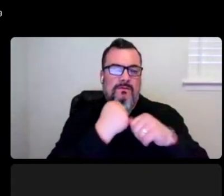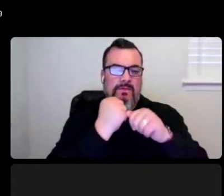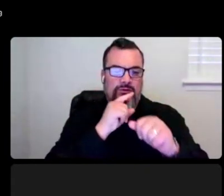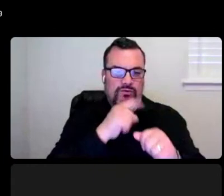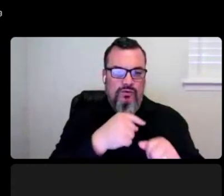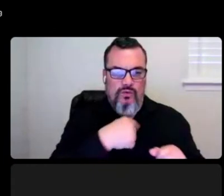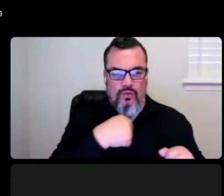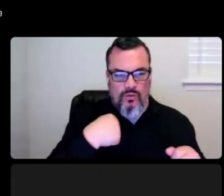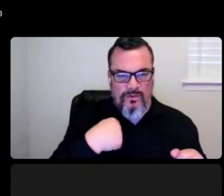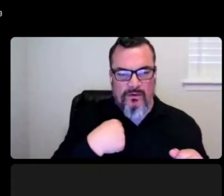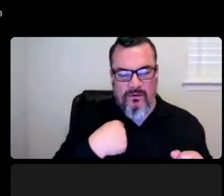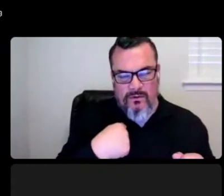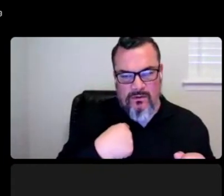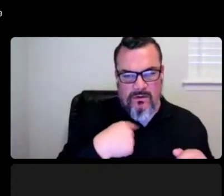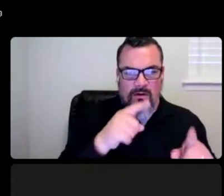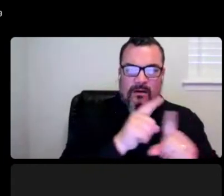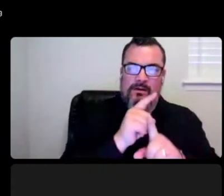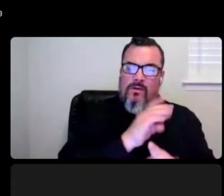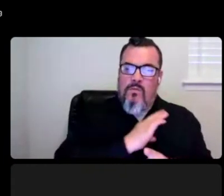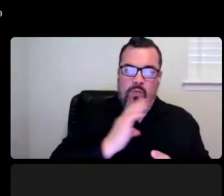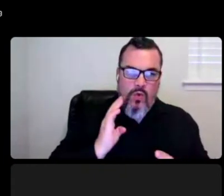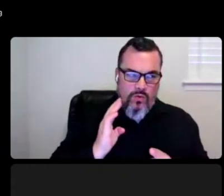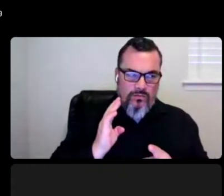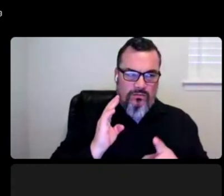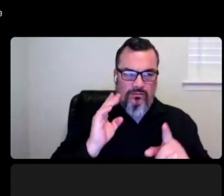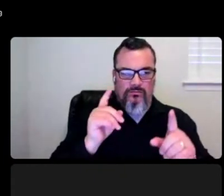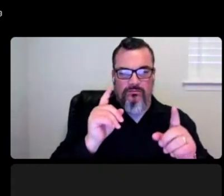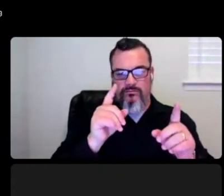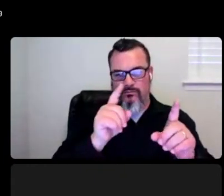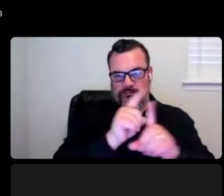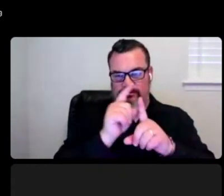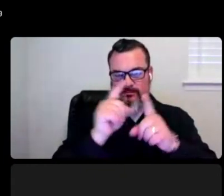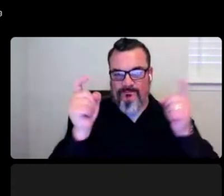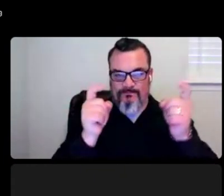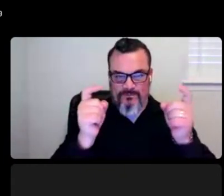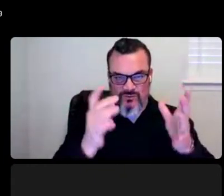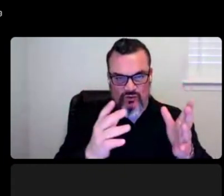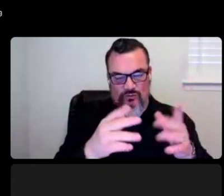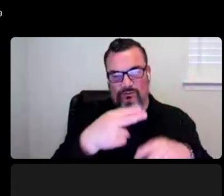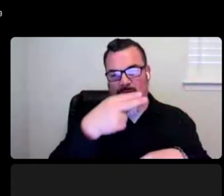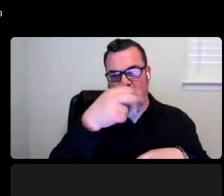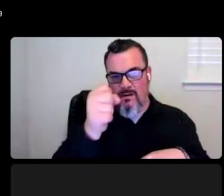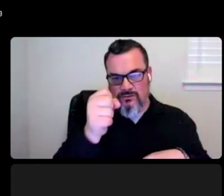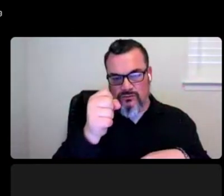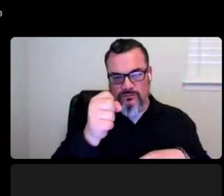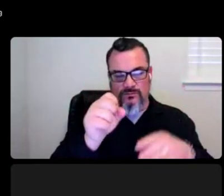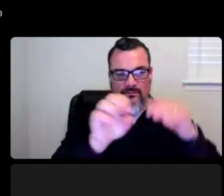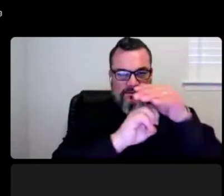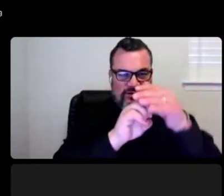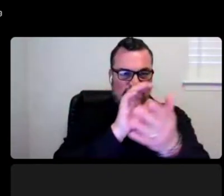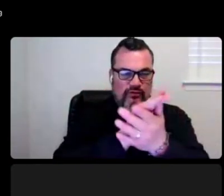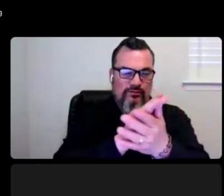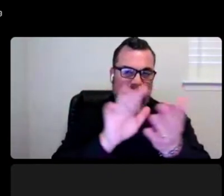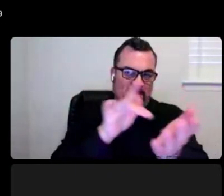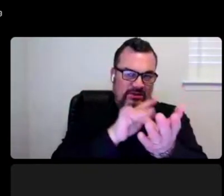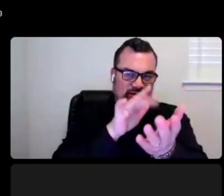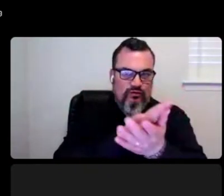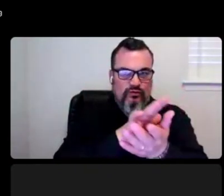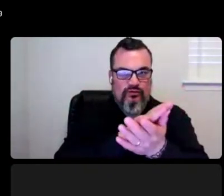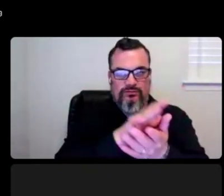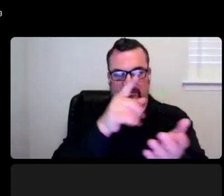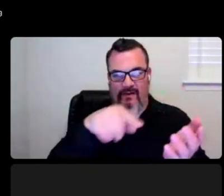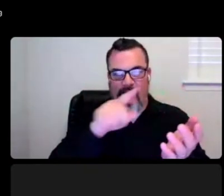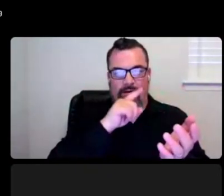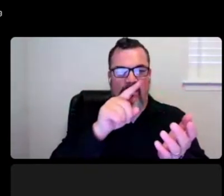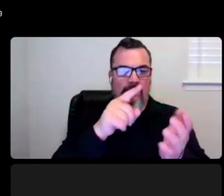we, as a board, as administrators in the high schools, elementary schools, middle schools, they are